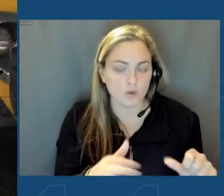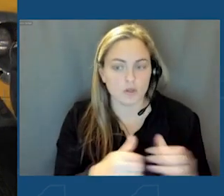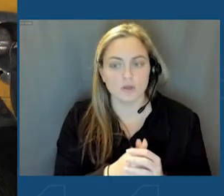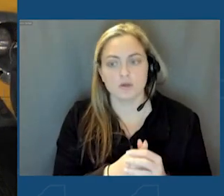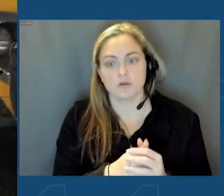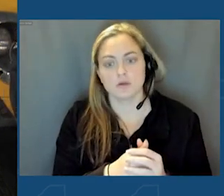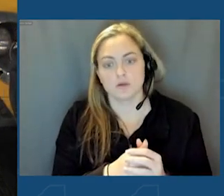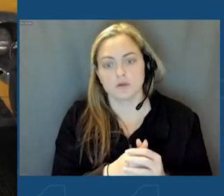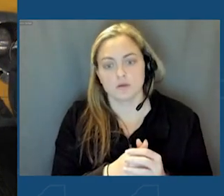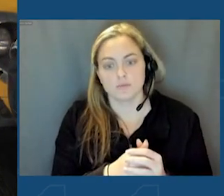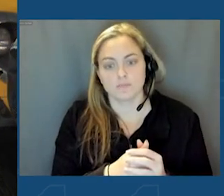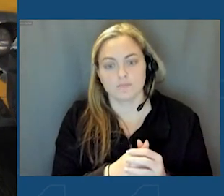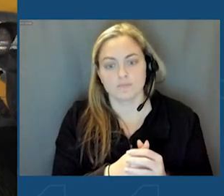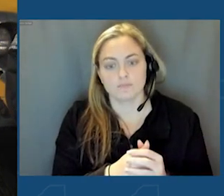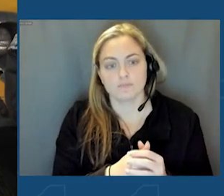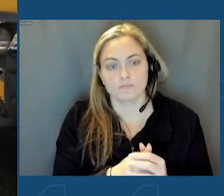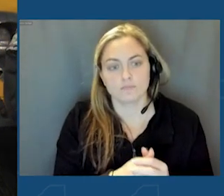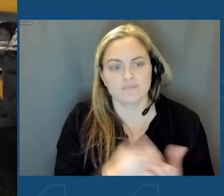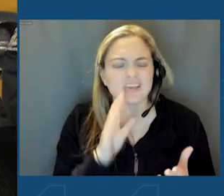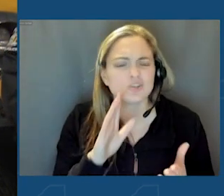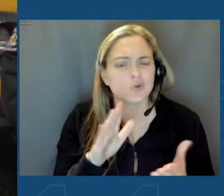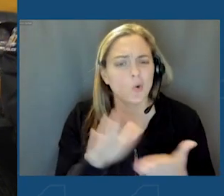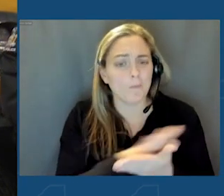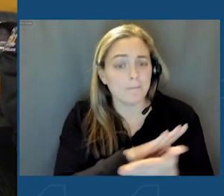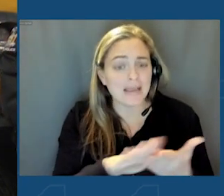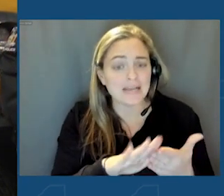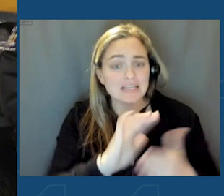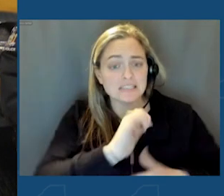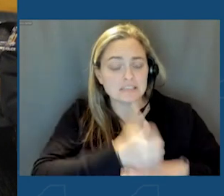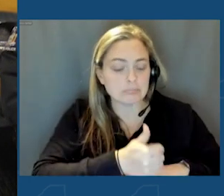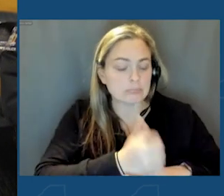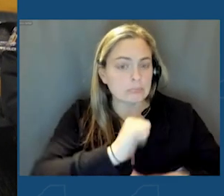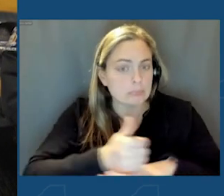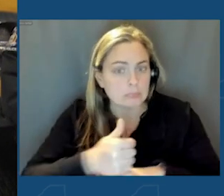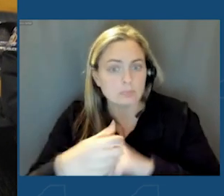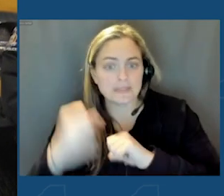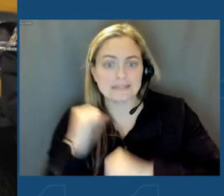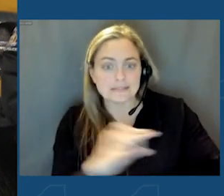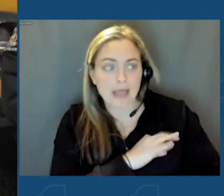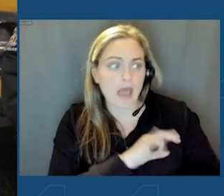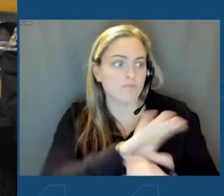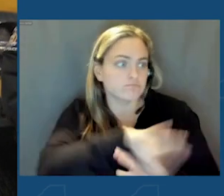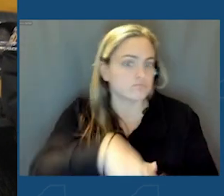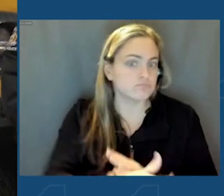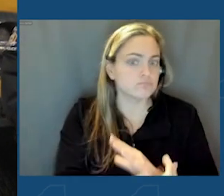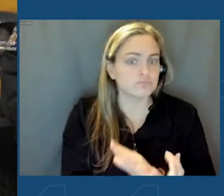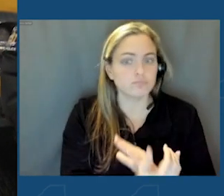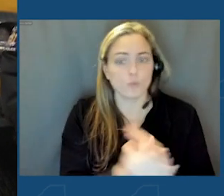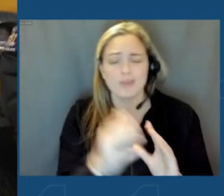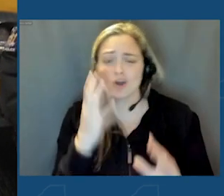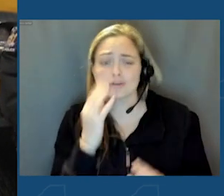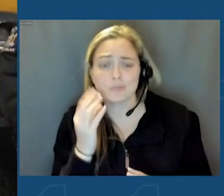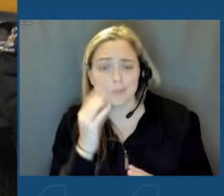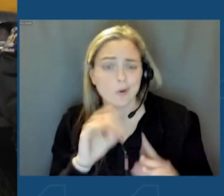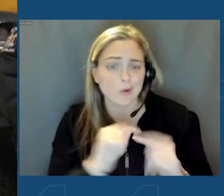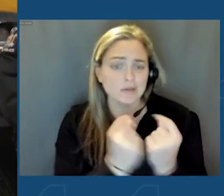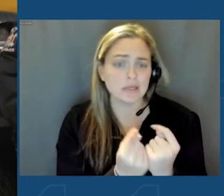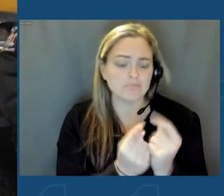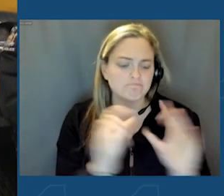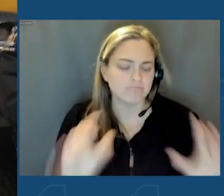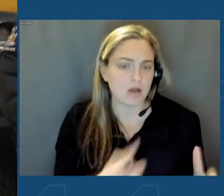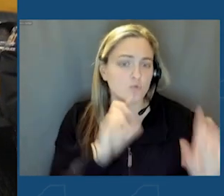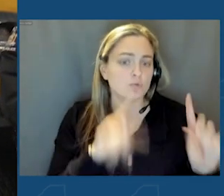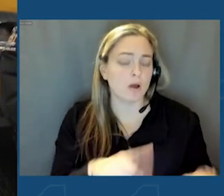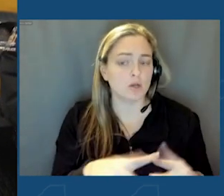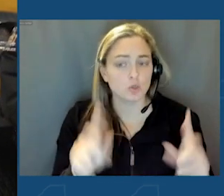and maintenance facilities across the state are staffed around the clock with our experience and season teams and they are actively responding to the